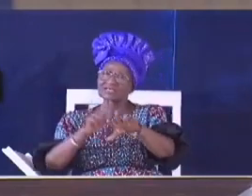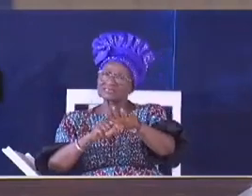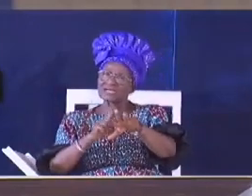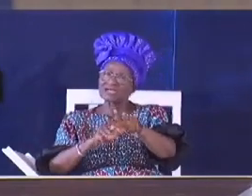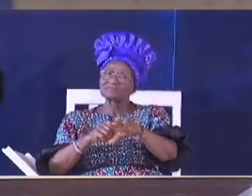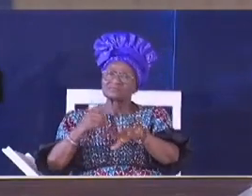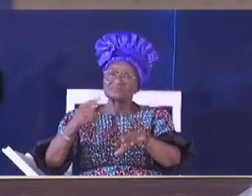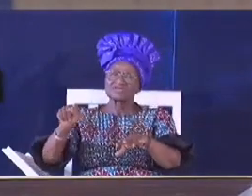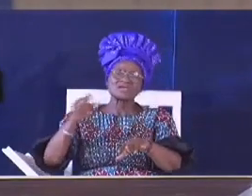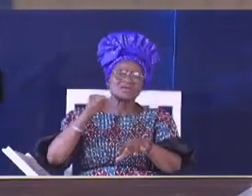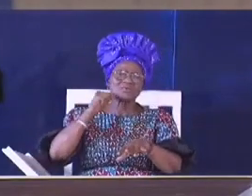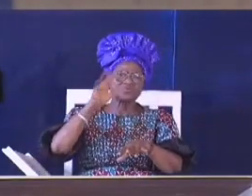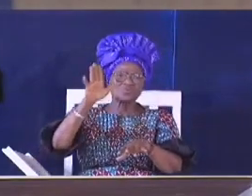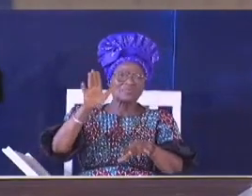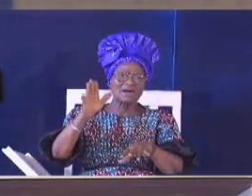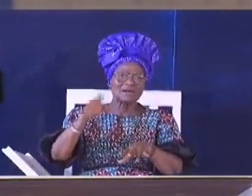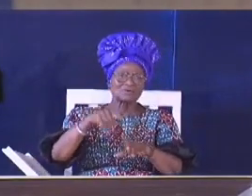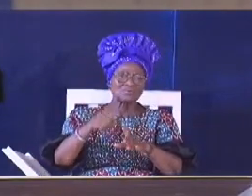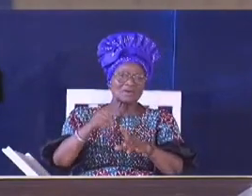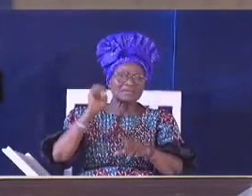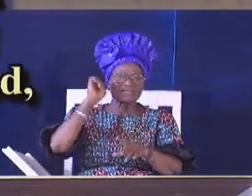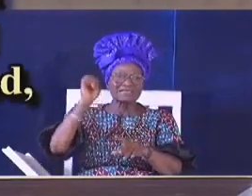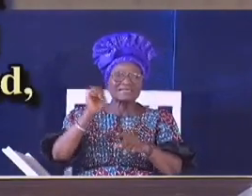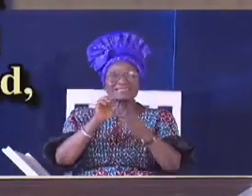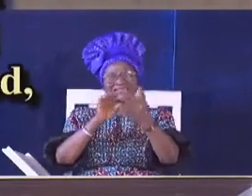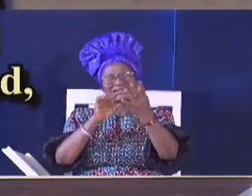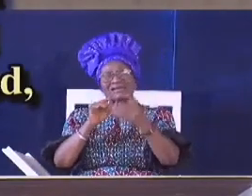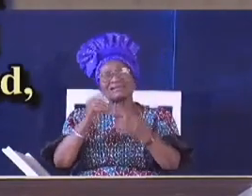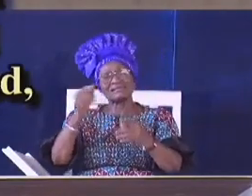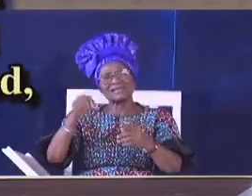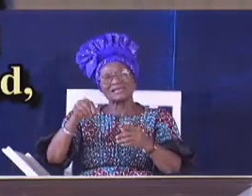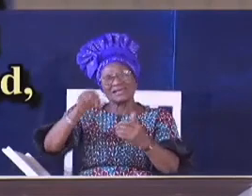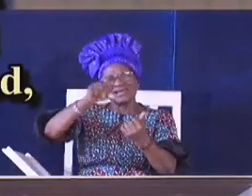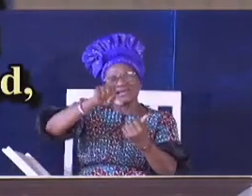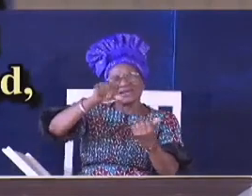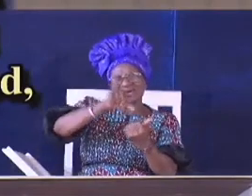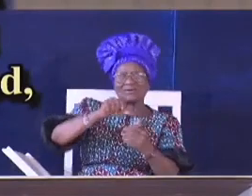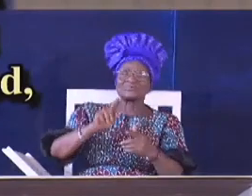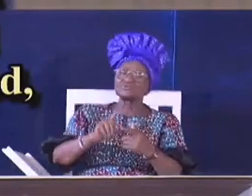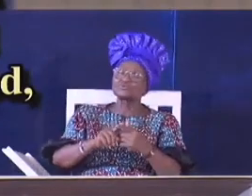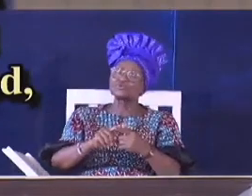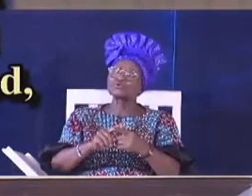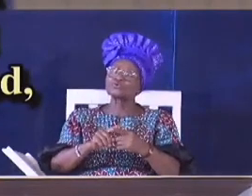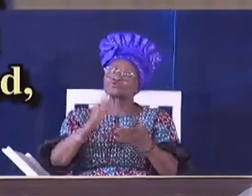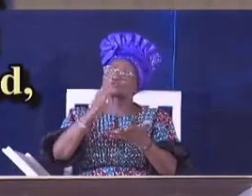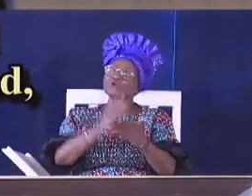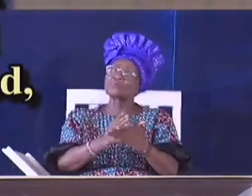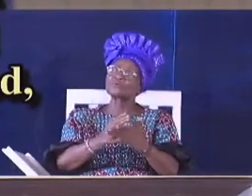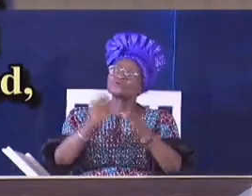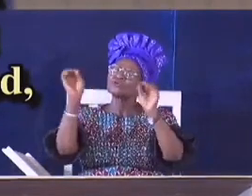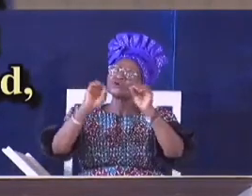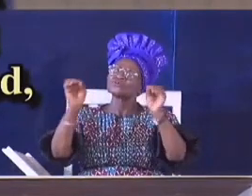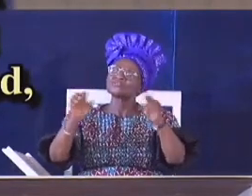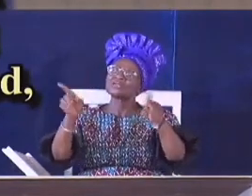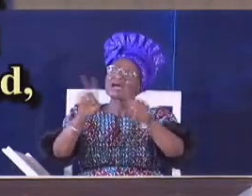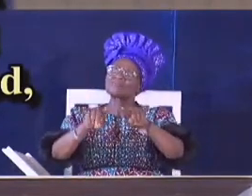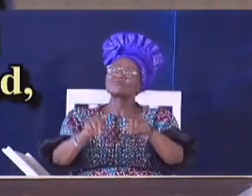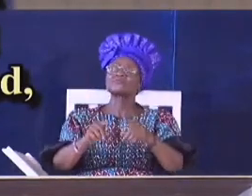And the woman, when he expected the dropping to stop, and nothing happened, went to the first